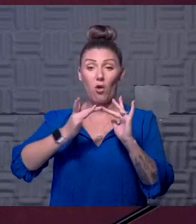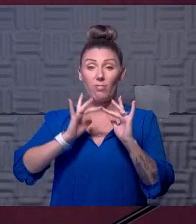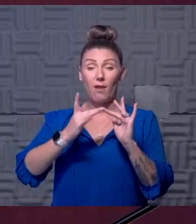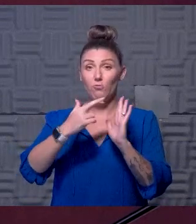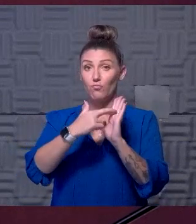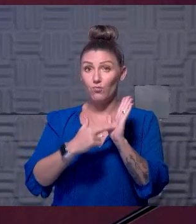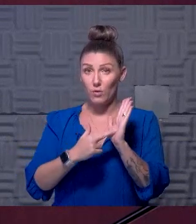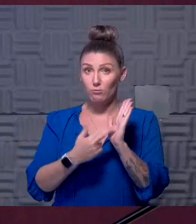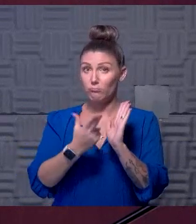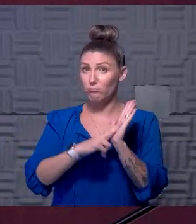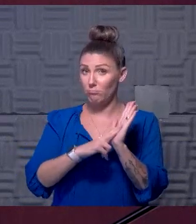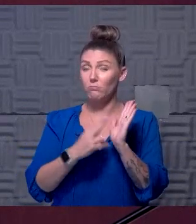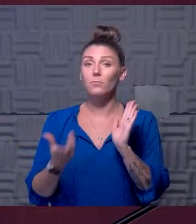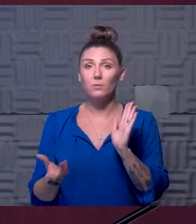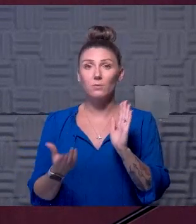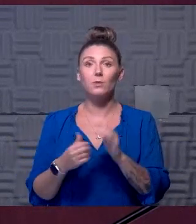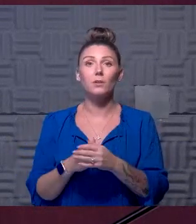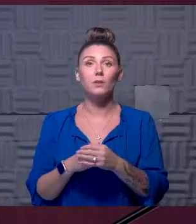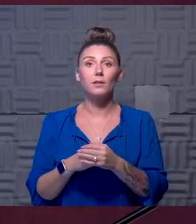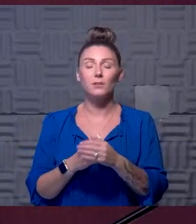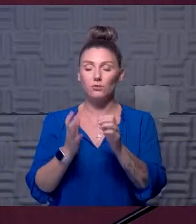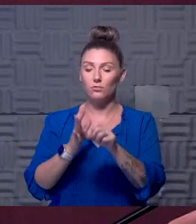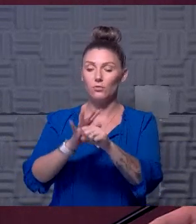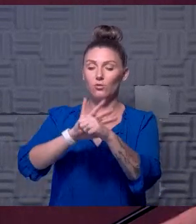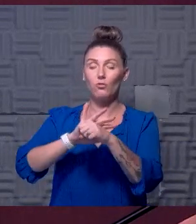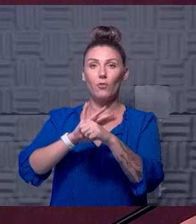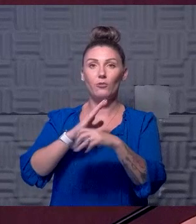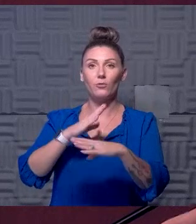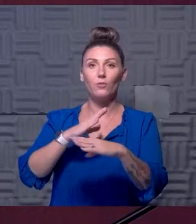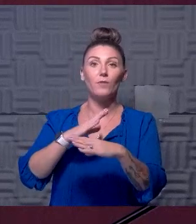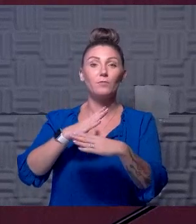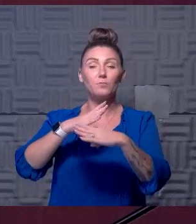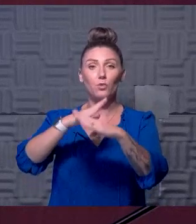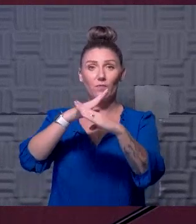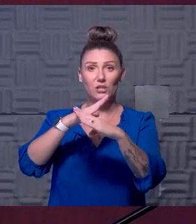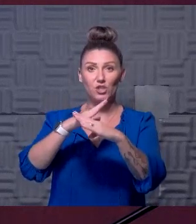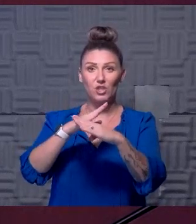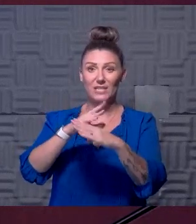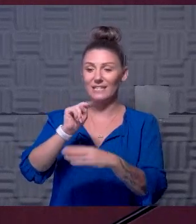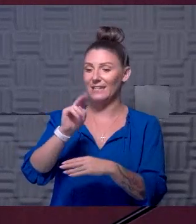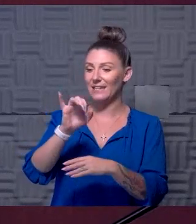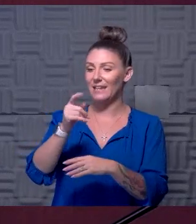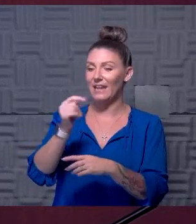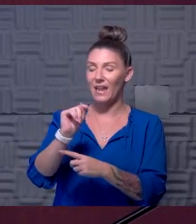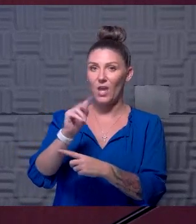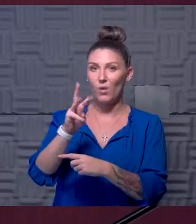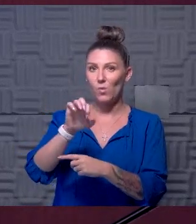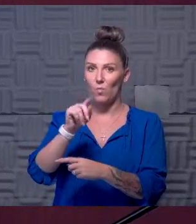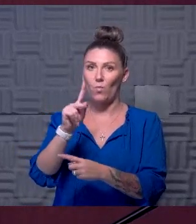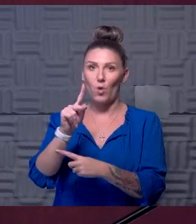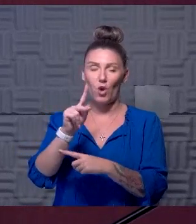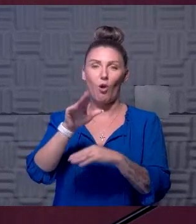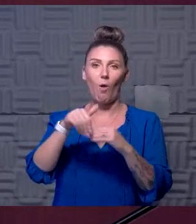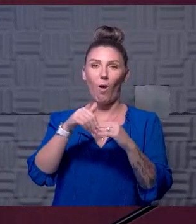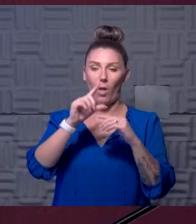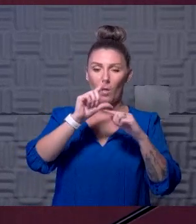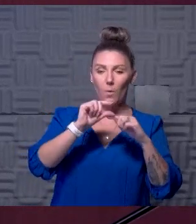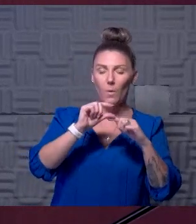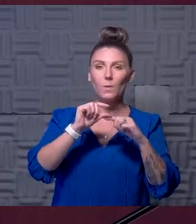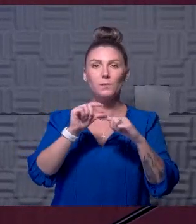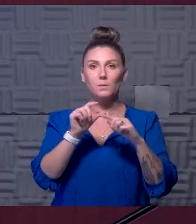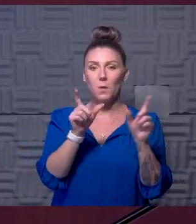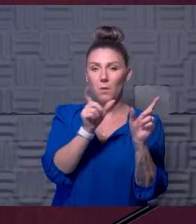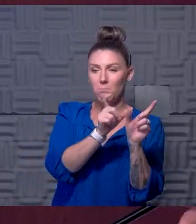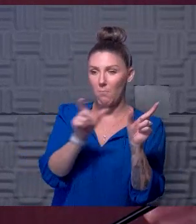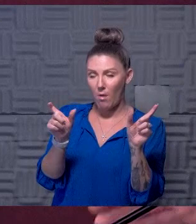register. So there is a coronavirus prevention network, all those words, lowercase, all one word, no dots or